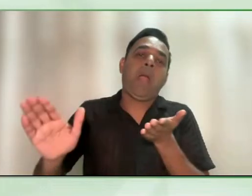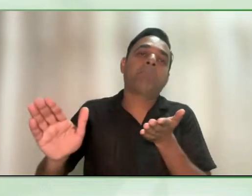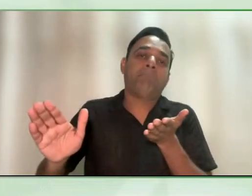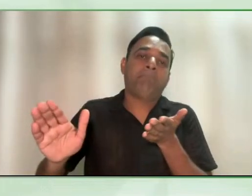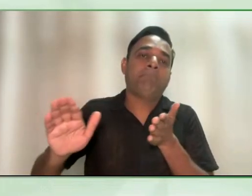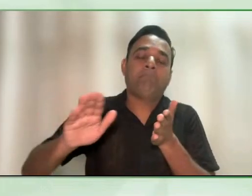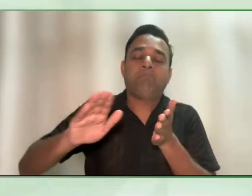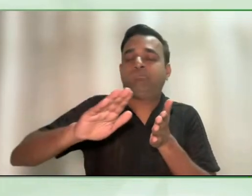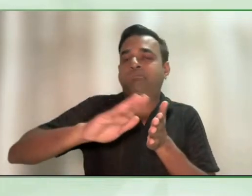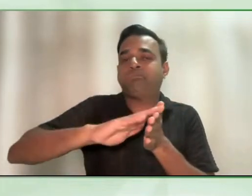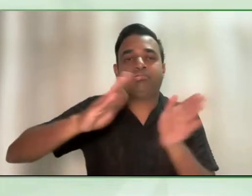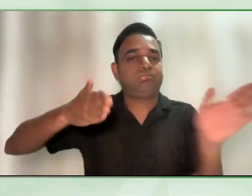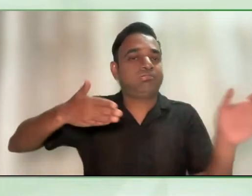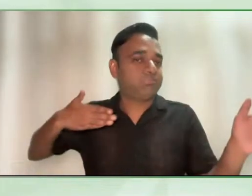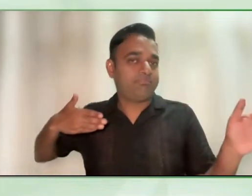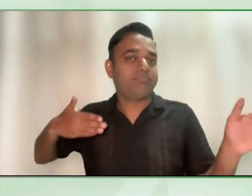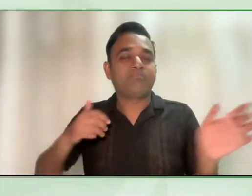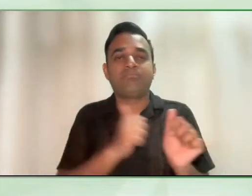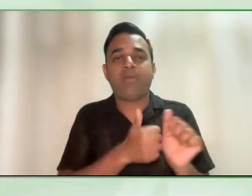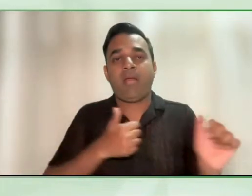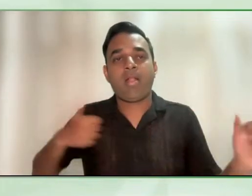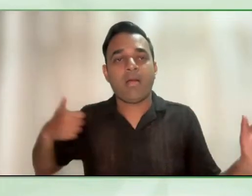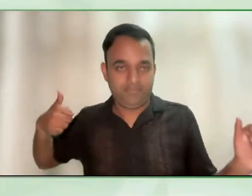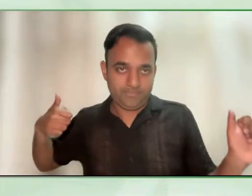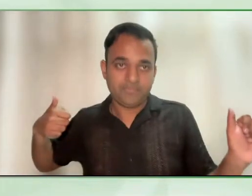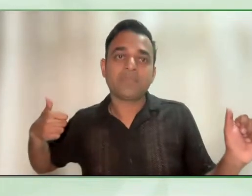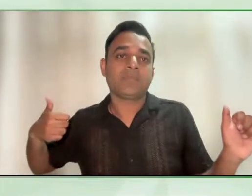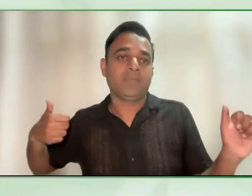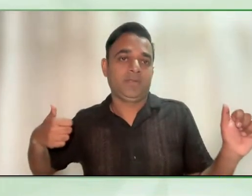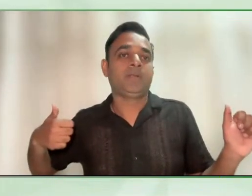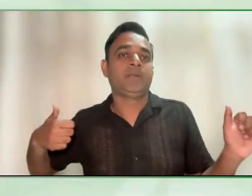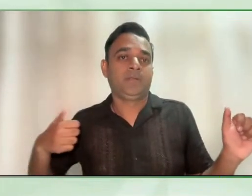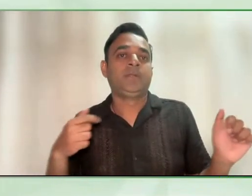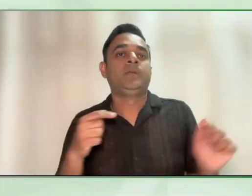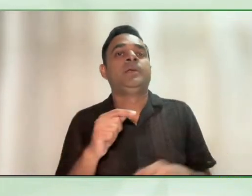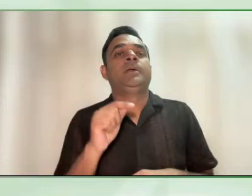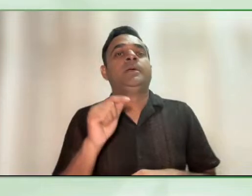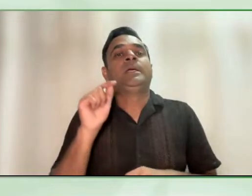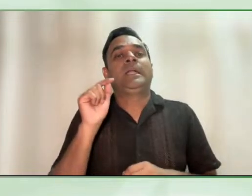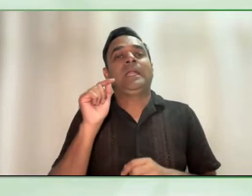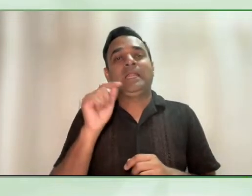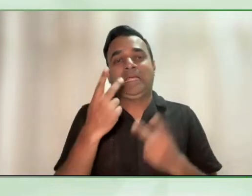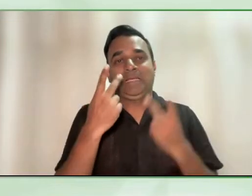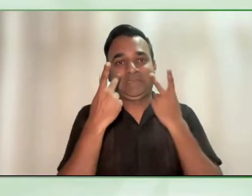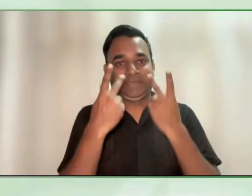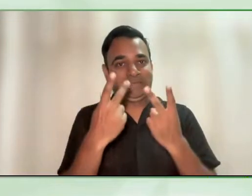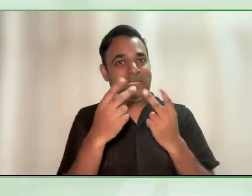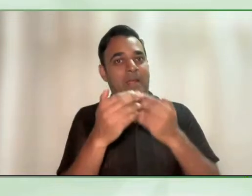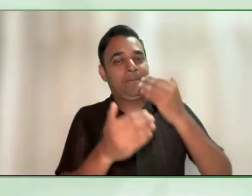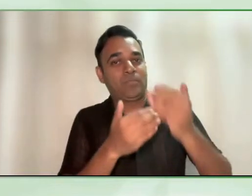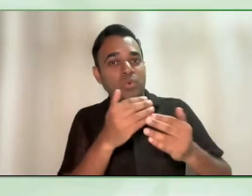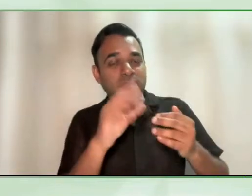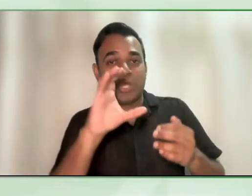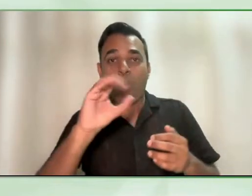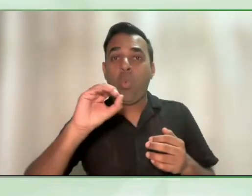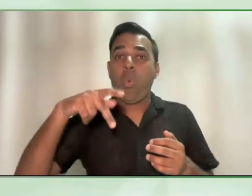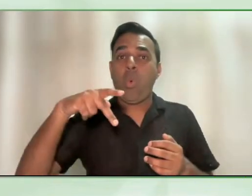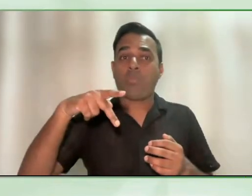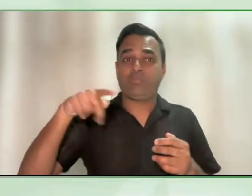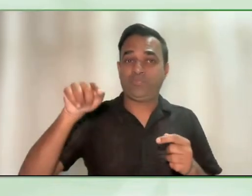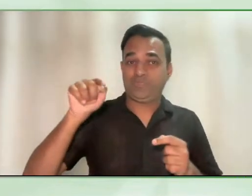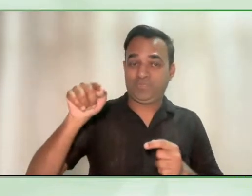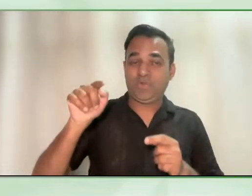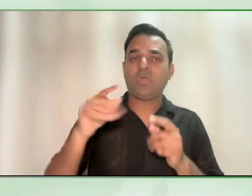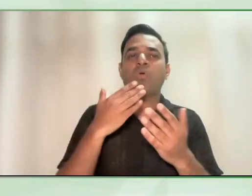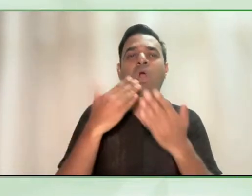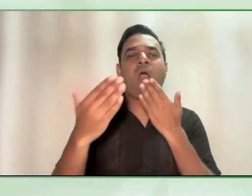This year, there was something like 16 representatives of the global disability rights community, and they were in a room by